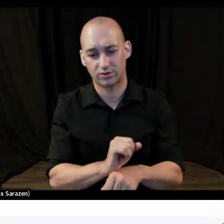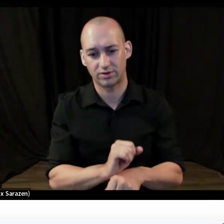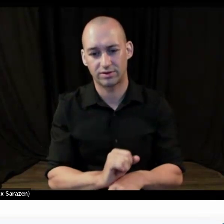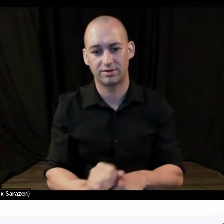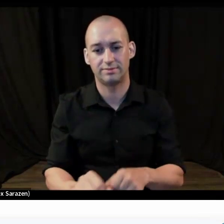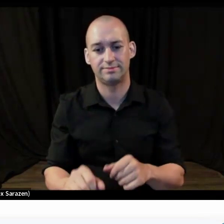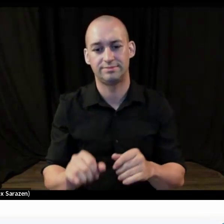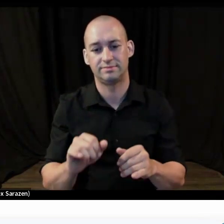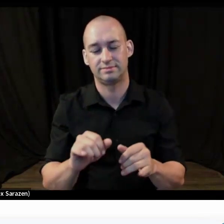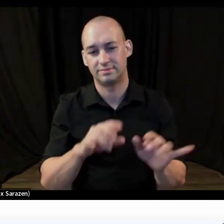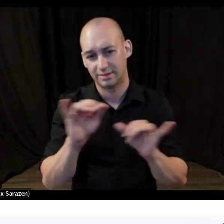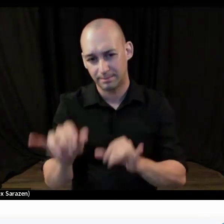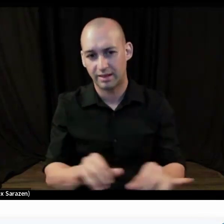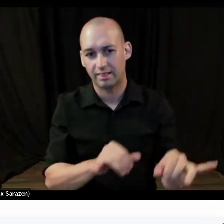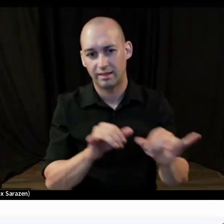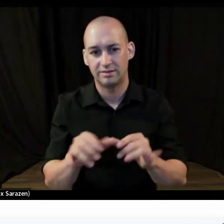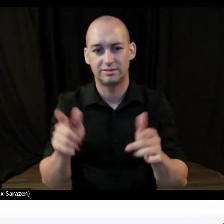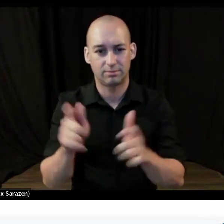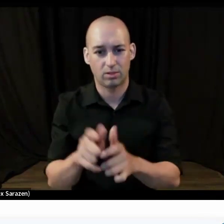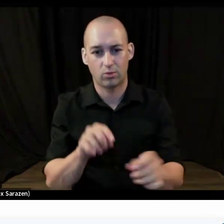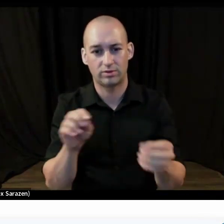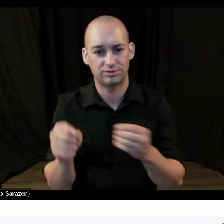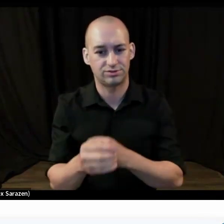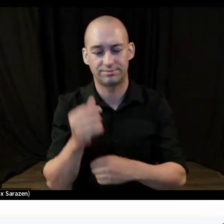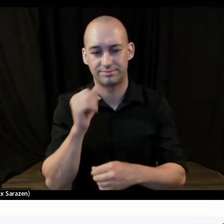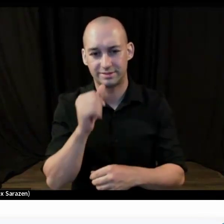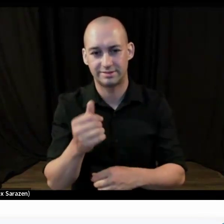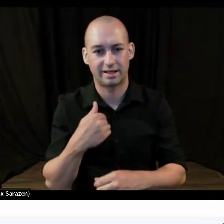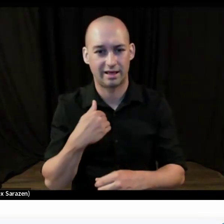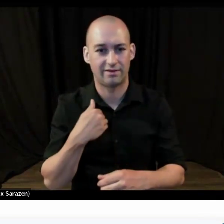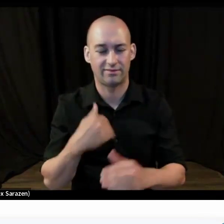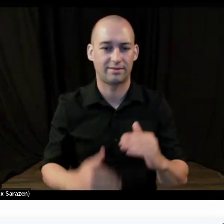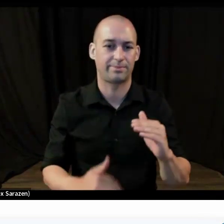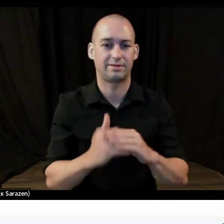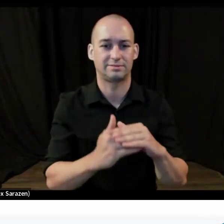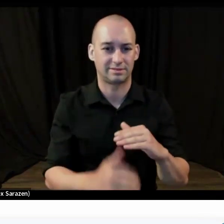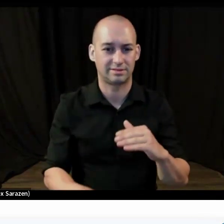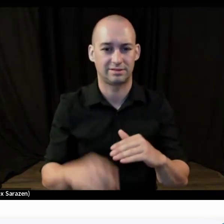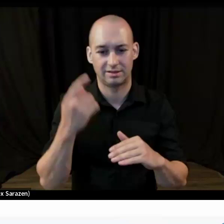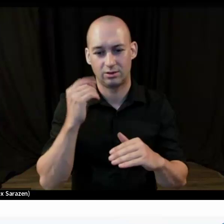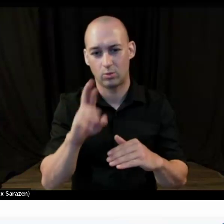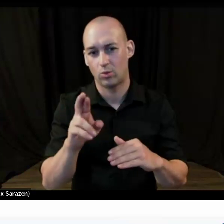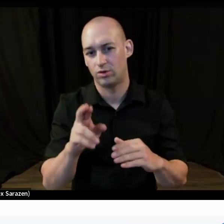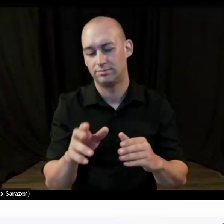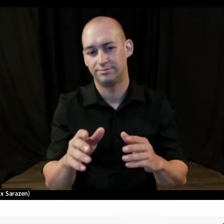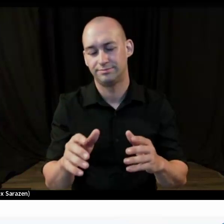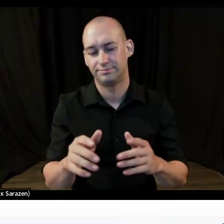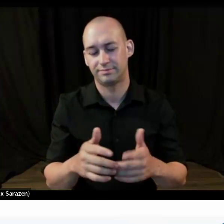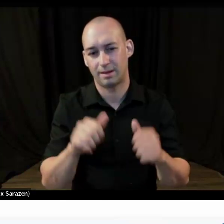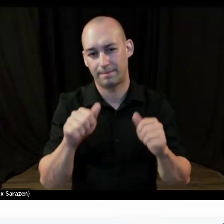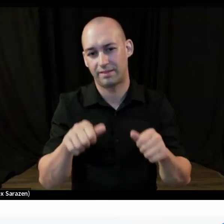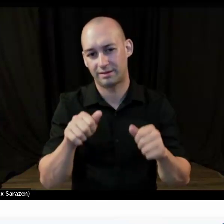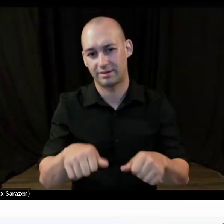typically smaller organizations just don't have the capacity or bandwidth